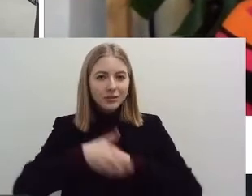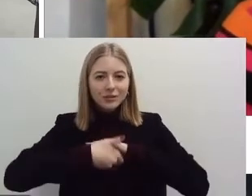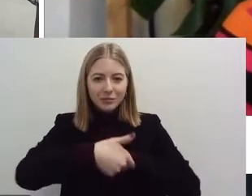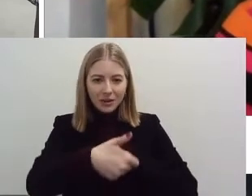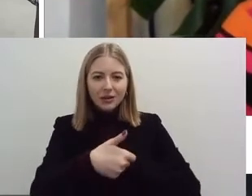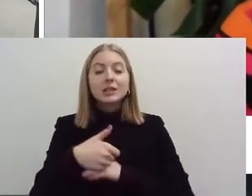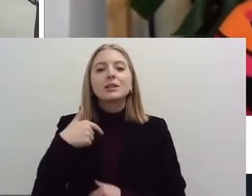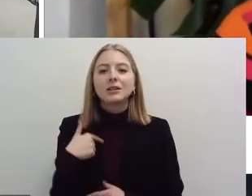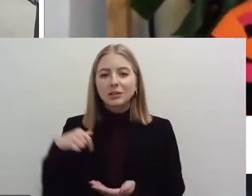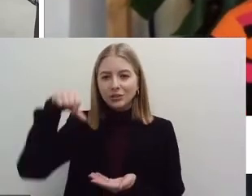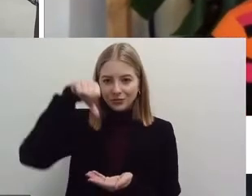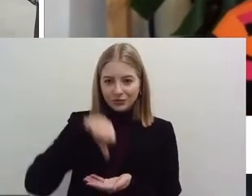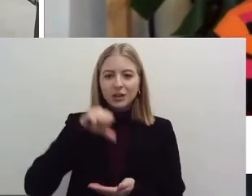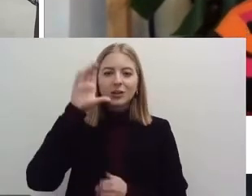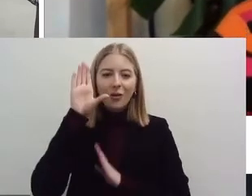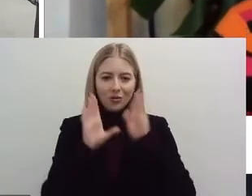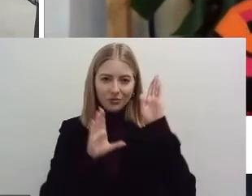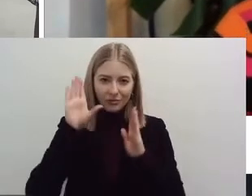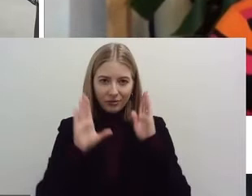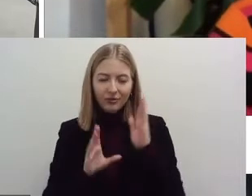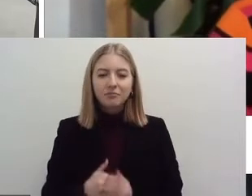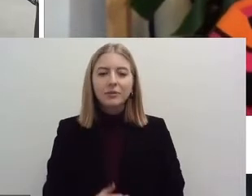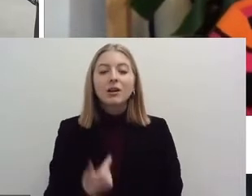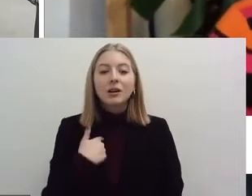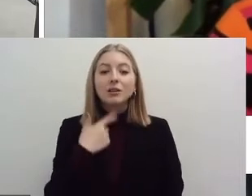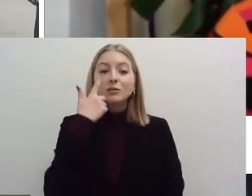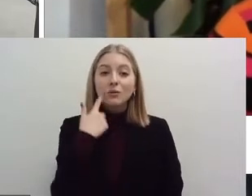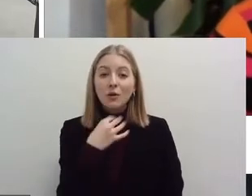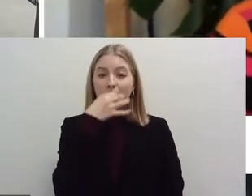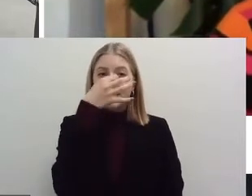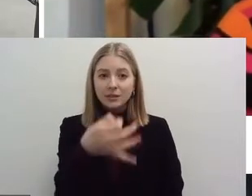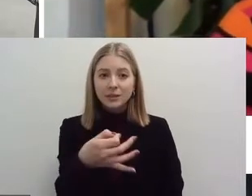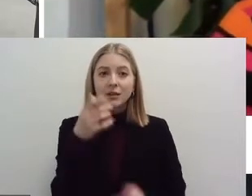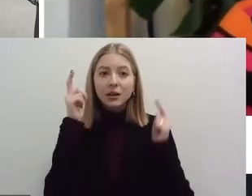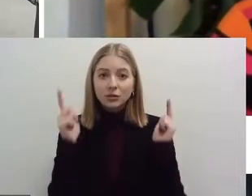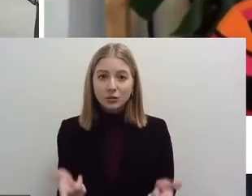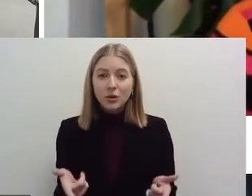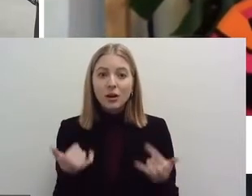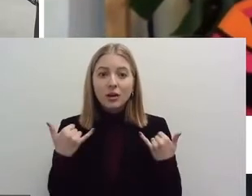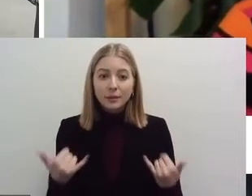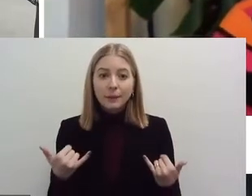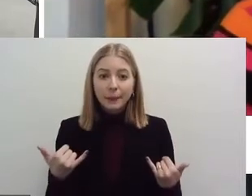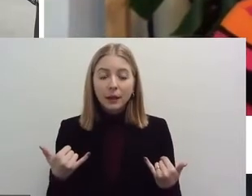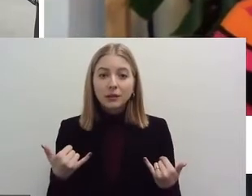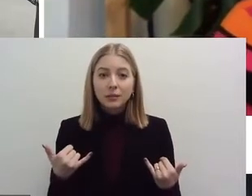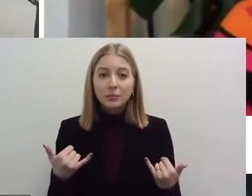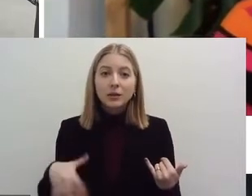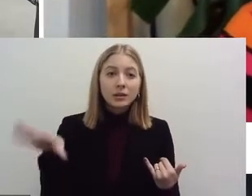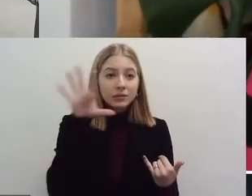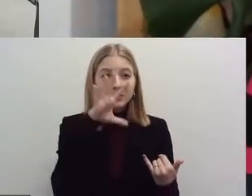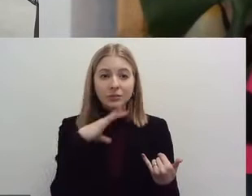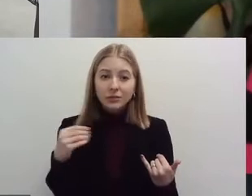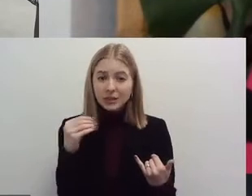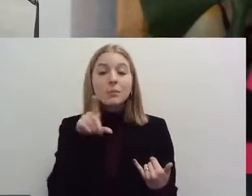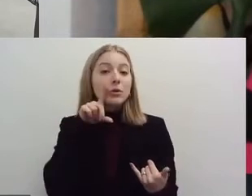And meaningful engagement is so important to be able to actually motivate youth to participate in the democracy,